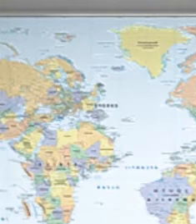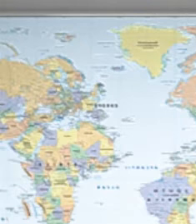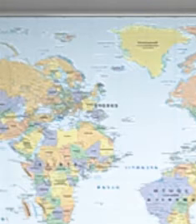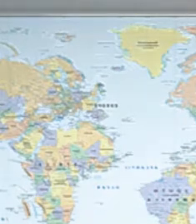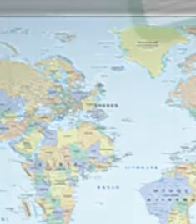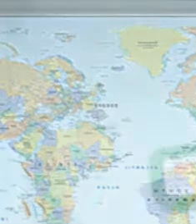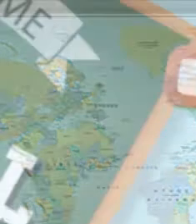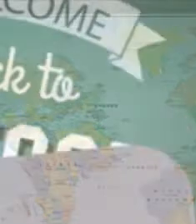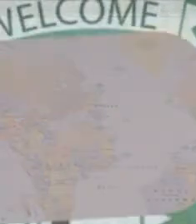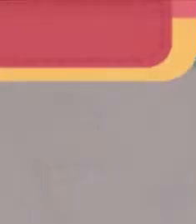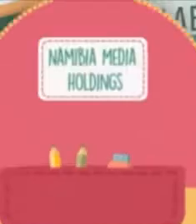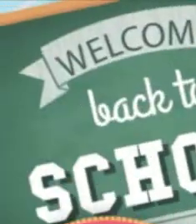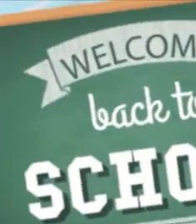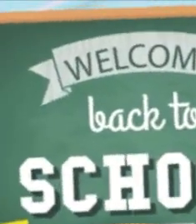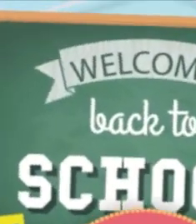excited.